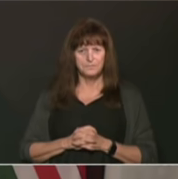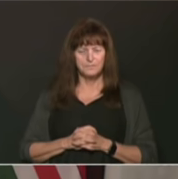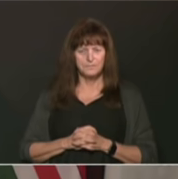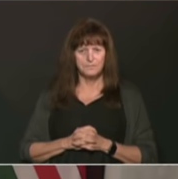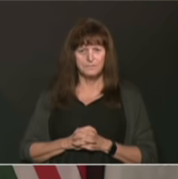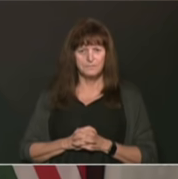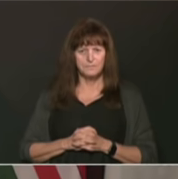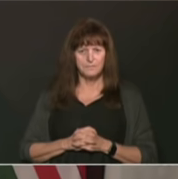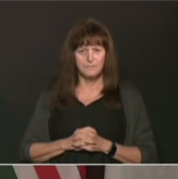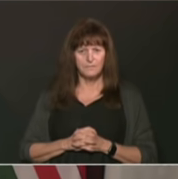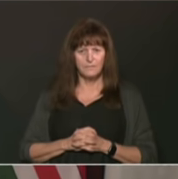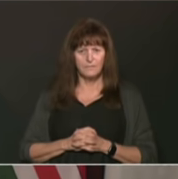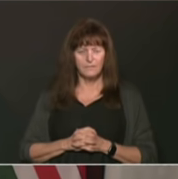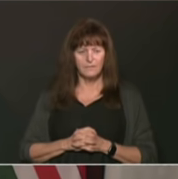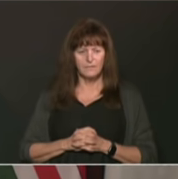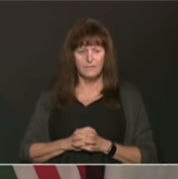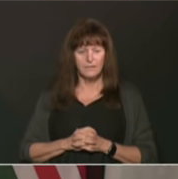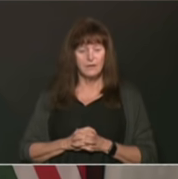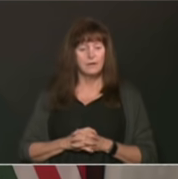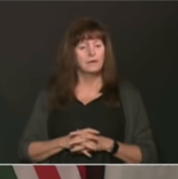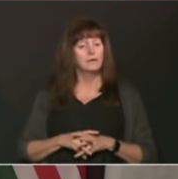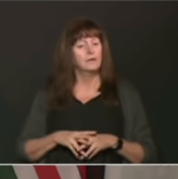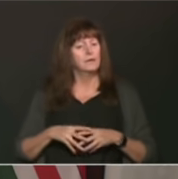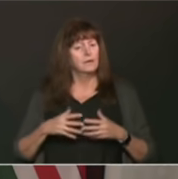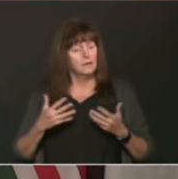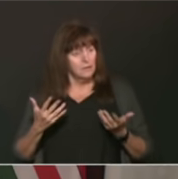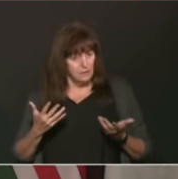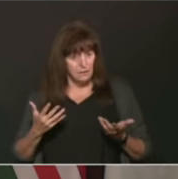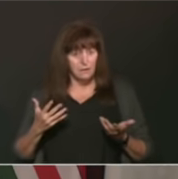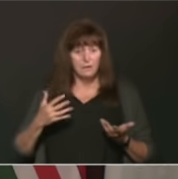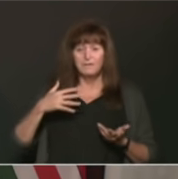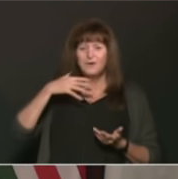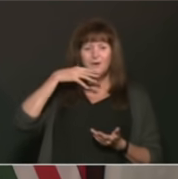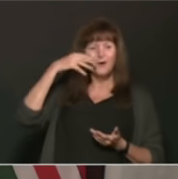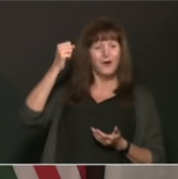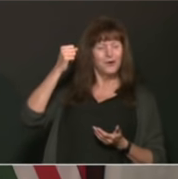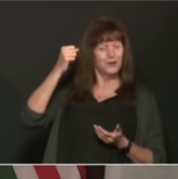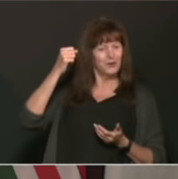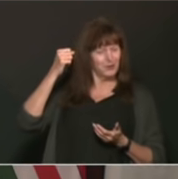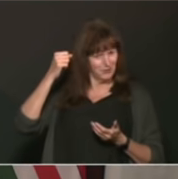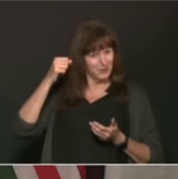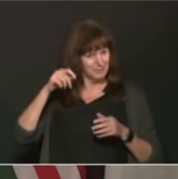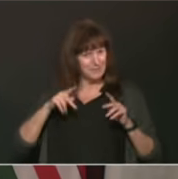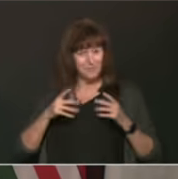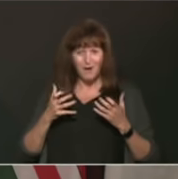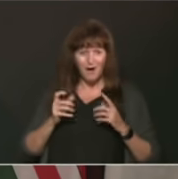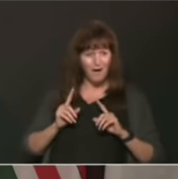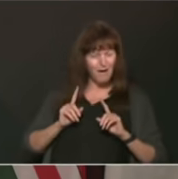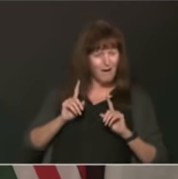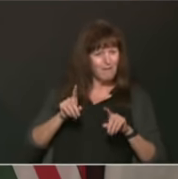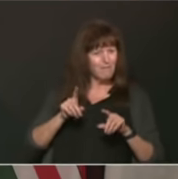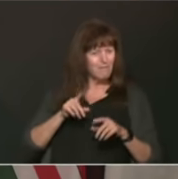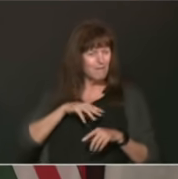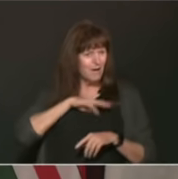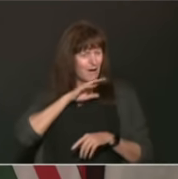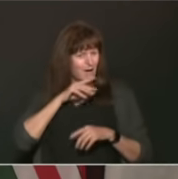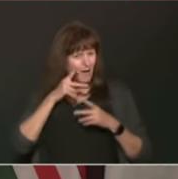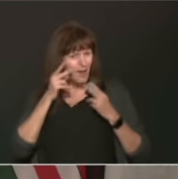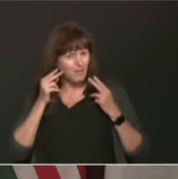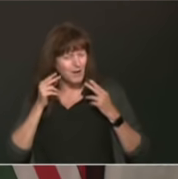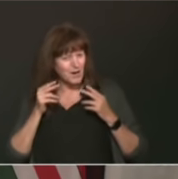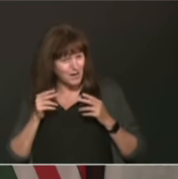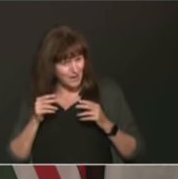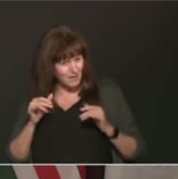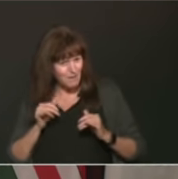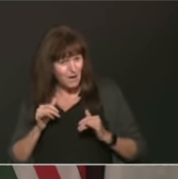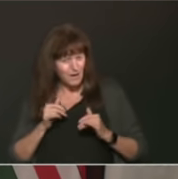one, and don't expect. Trick-or-treaters who might be considering attending or throwing a Halloween party, all the guidance that